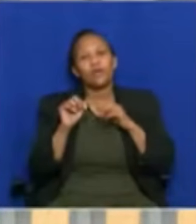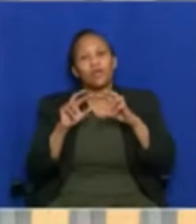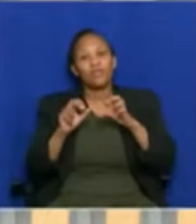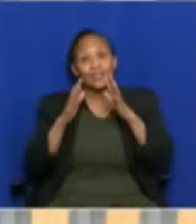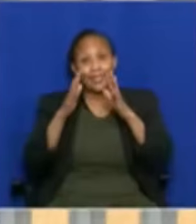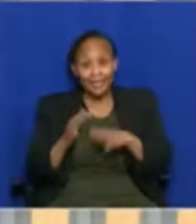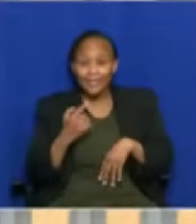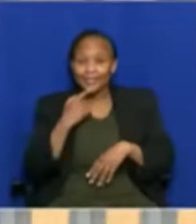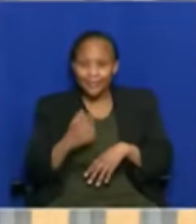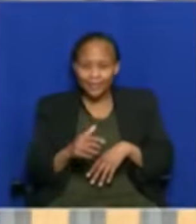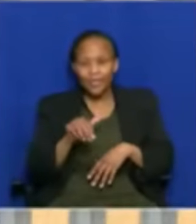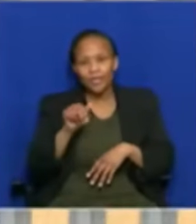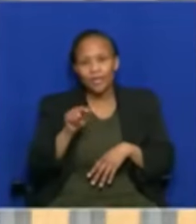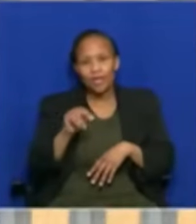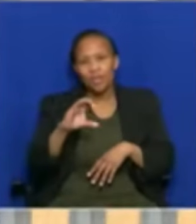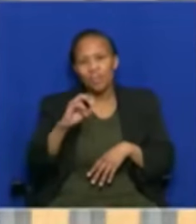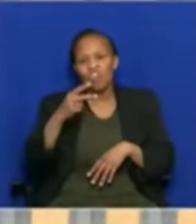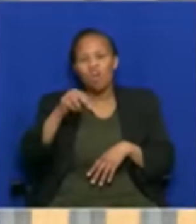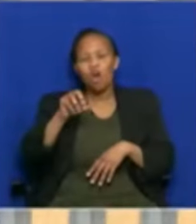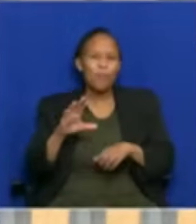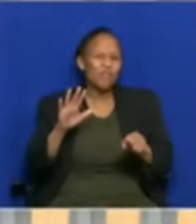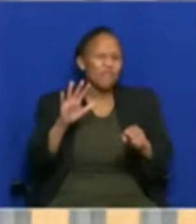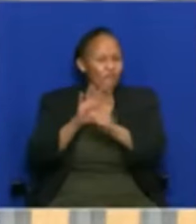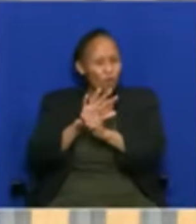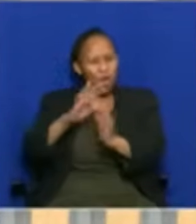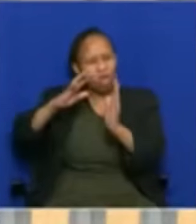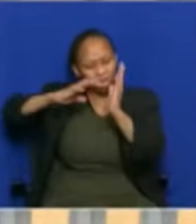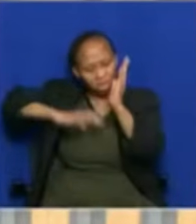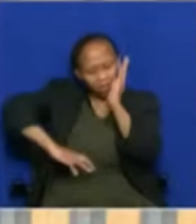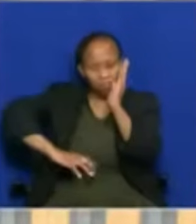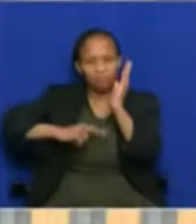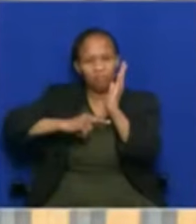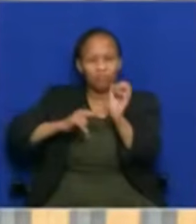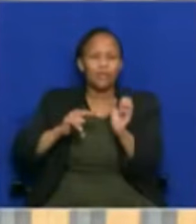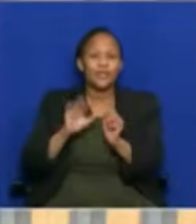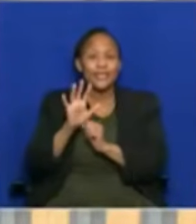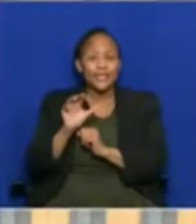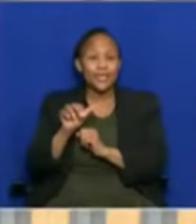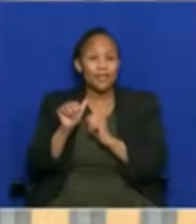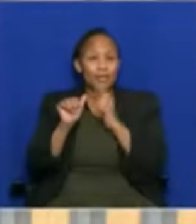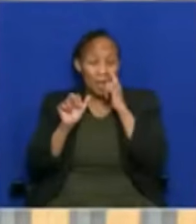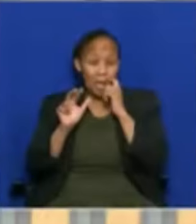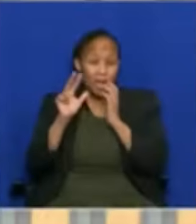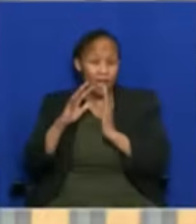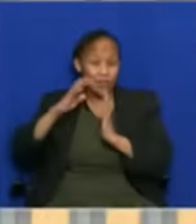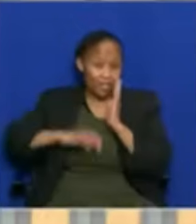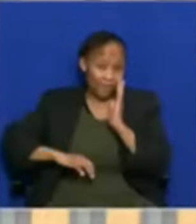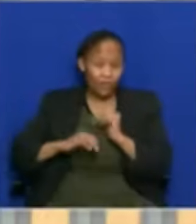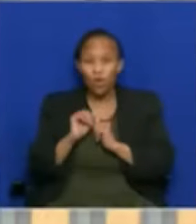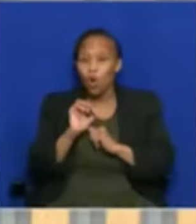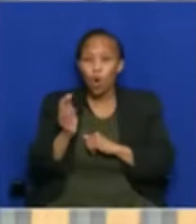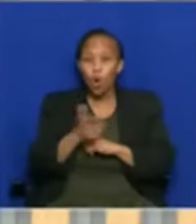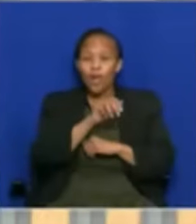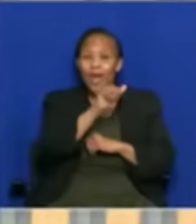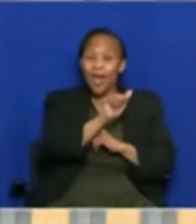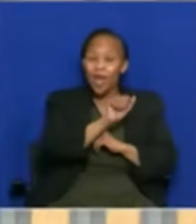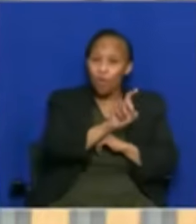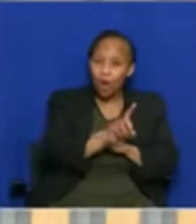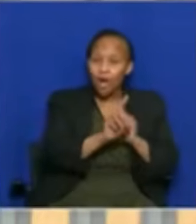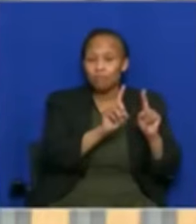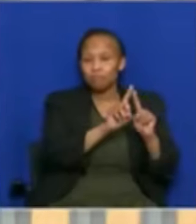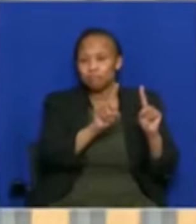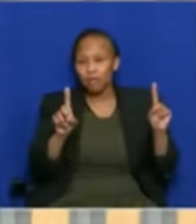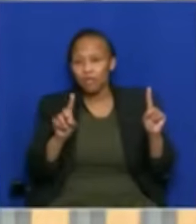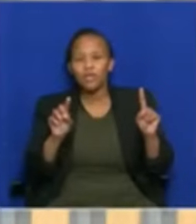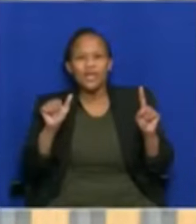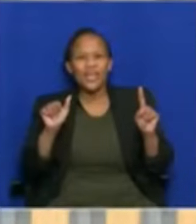court. Yes, it's intended for court. It is for court. All right. All the A bundles from A1 to A36 is intended for court. All